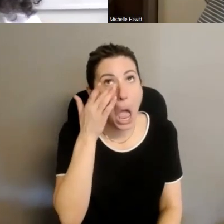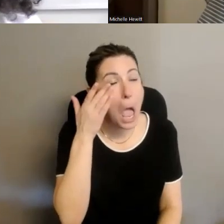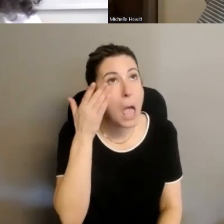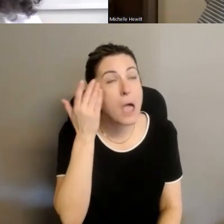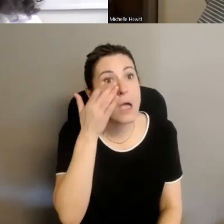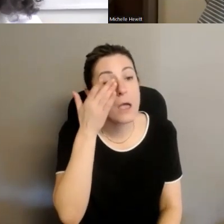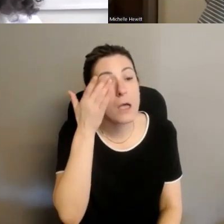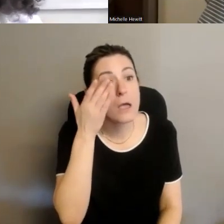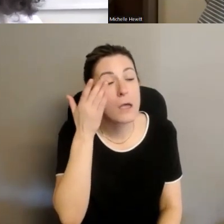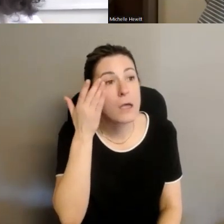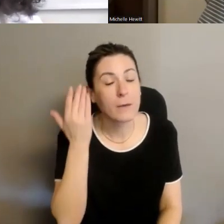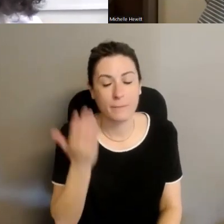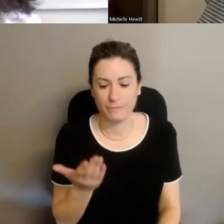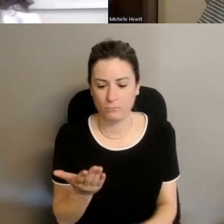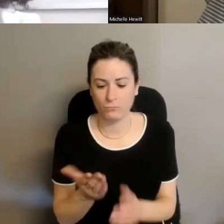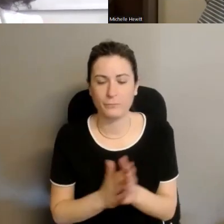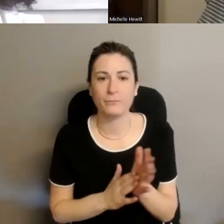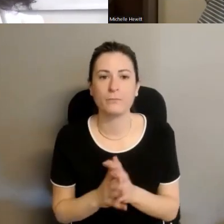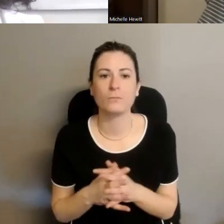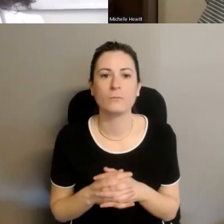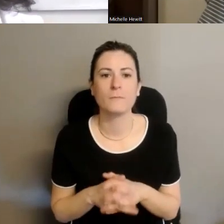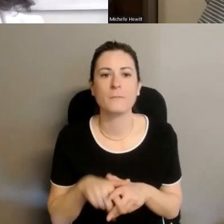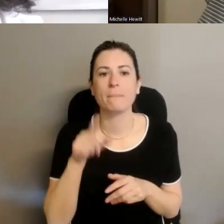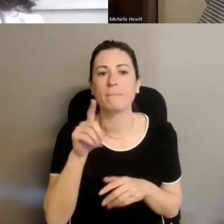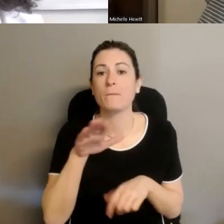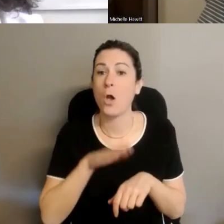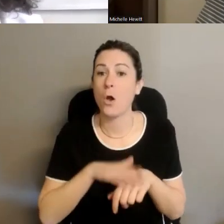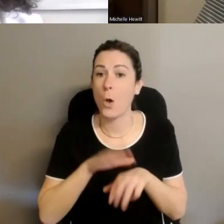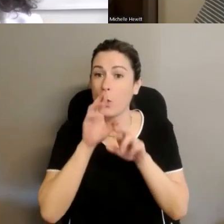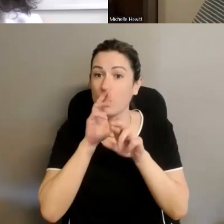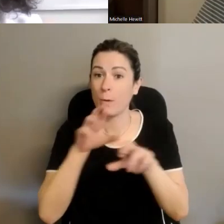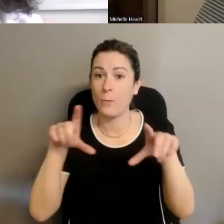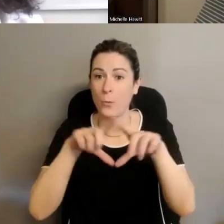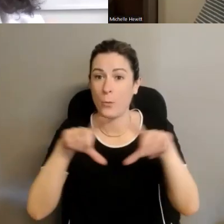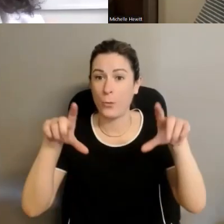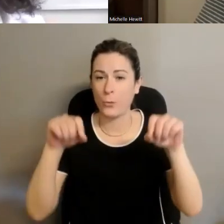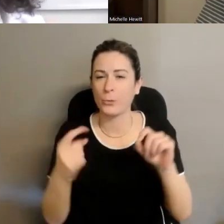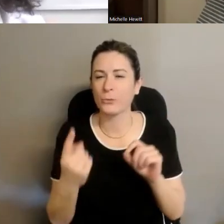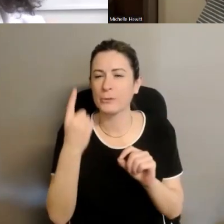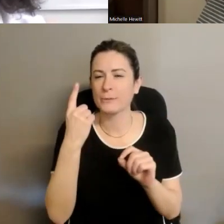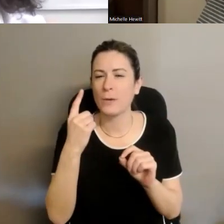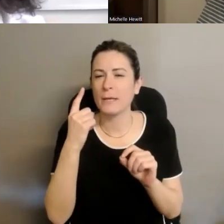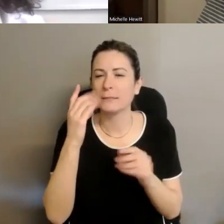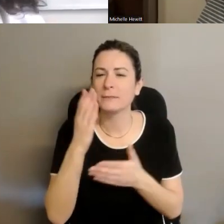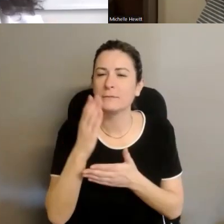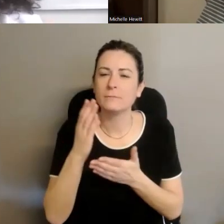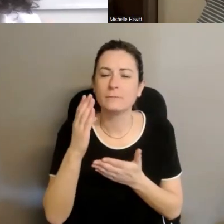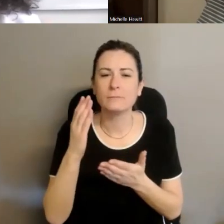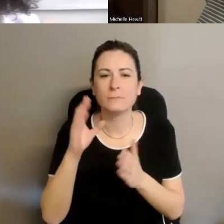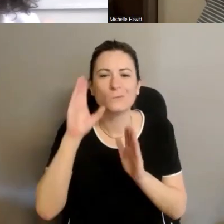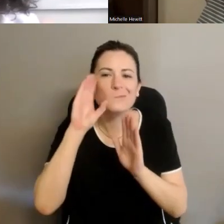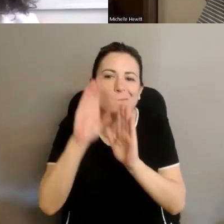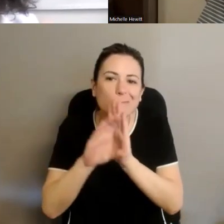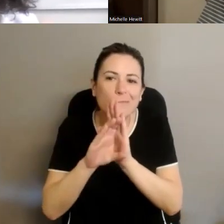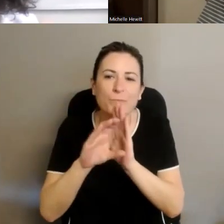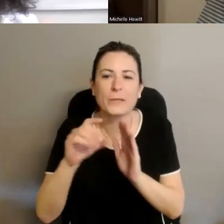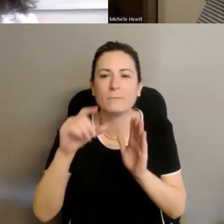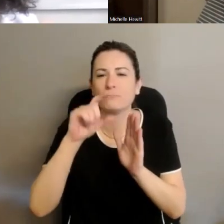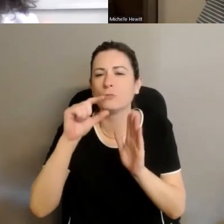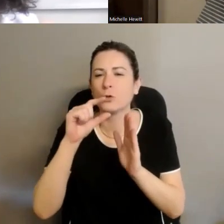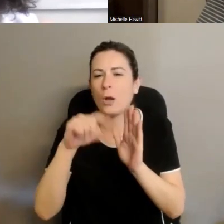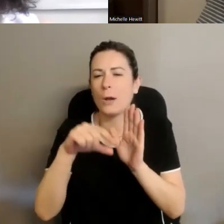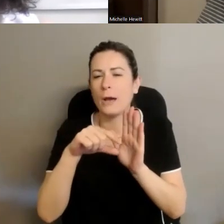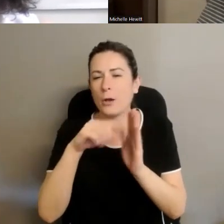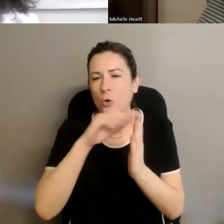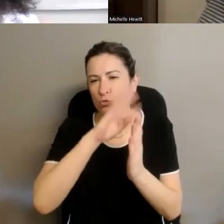on. Yeah. So in the report card, there's like a graphic about how there's like 1 in 1,000 units that are affordable